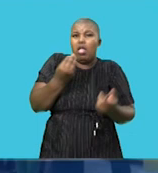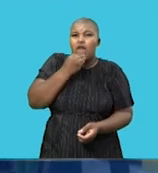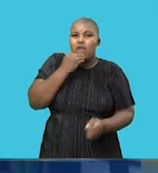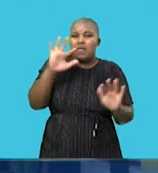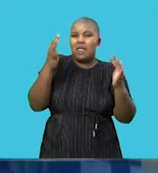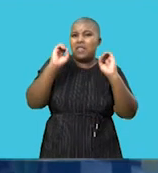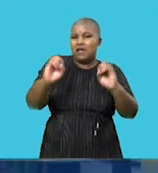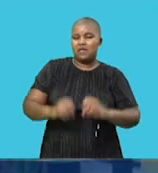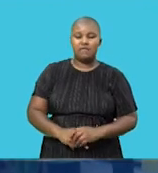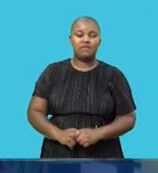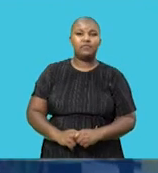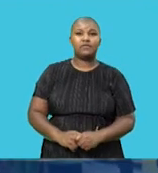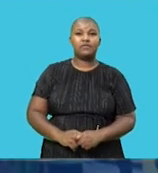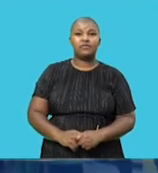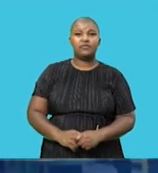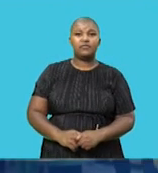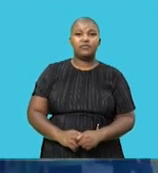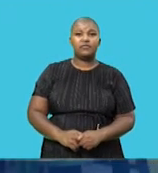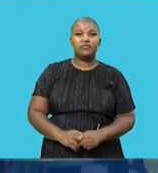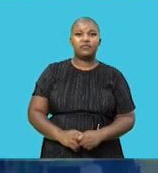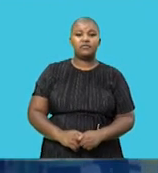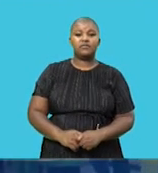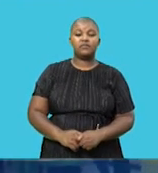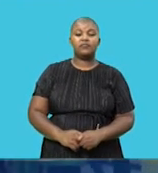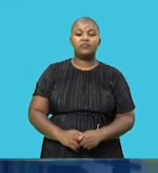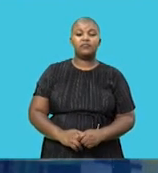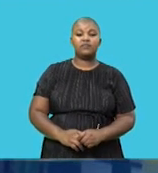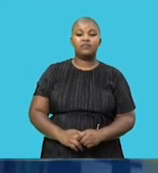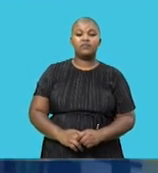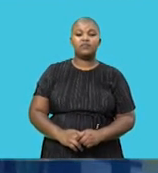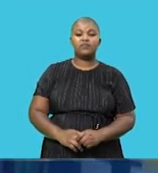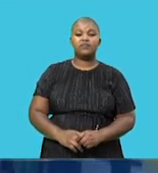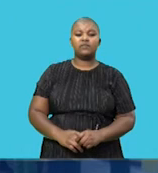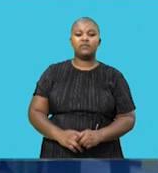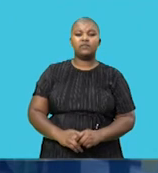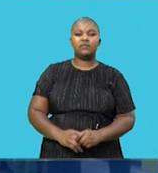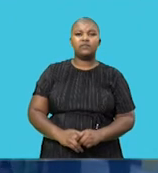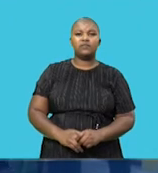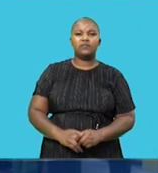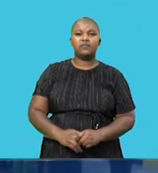Ezindabeni zeSoweto TV, ngingujabulani Ntsele ngiseGoli.